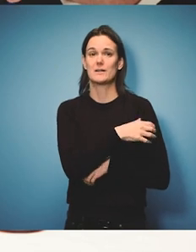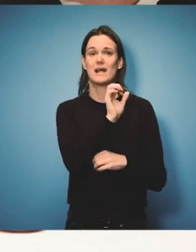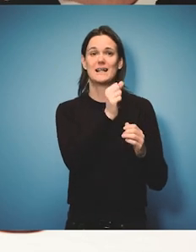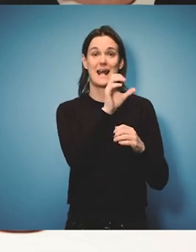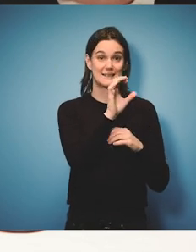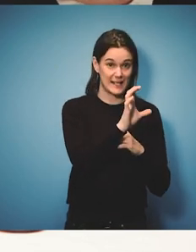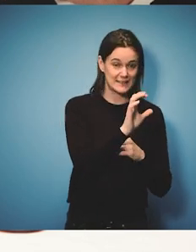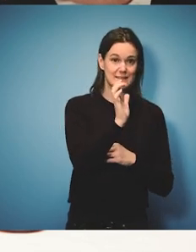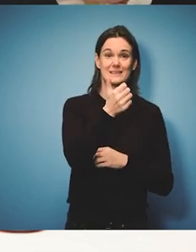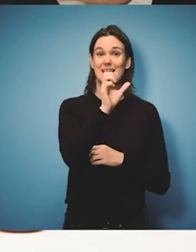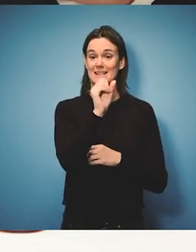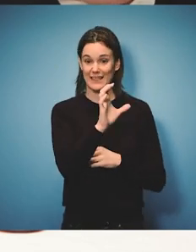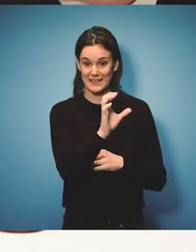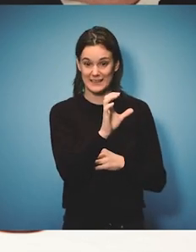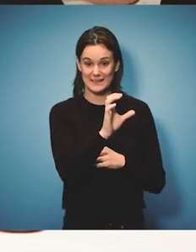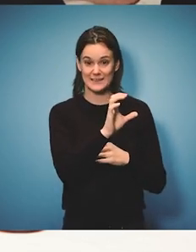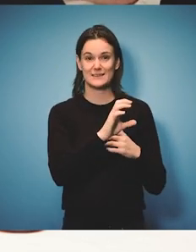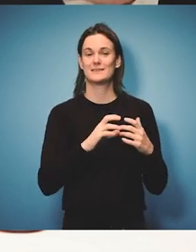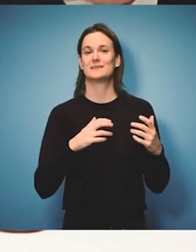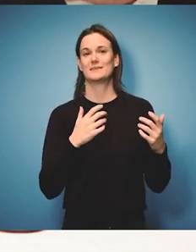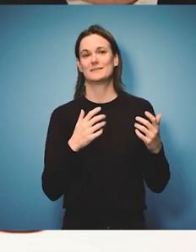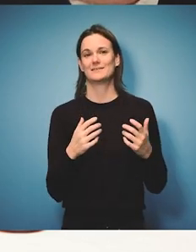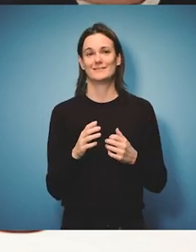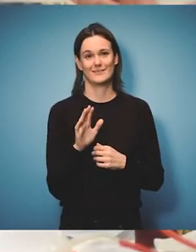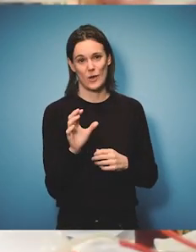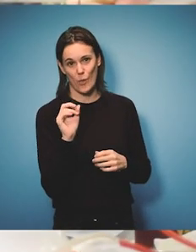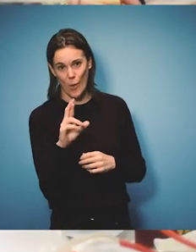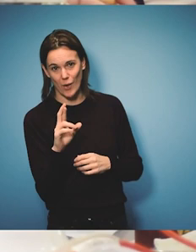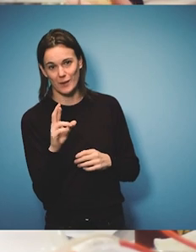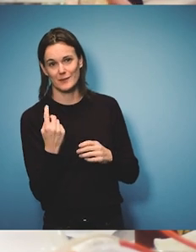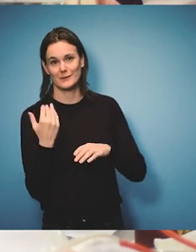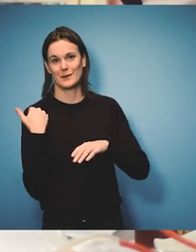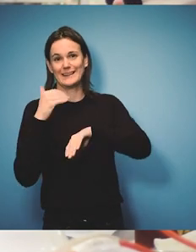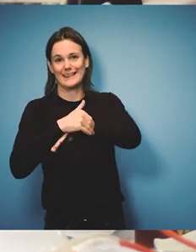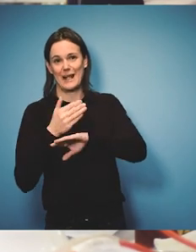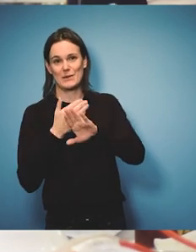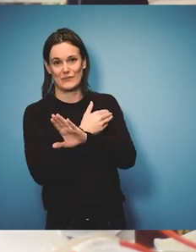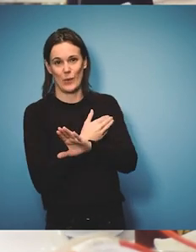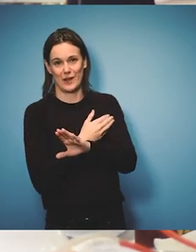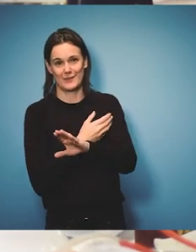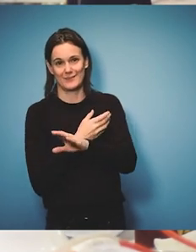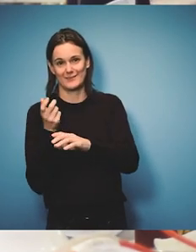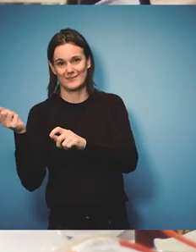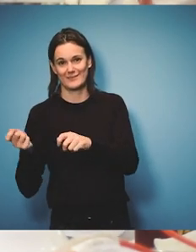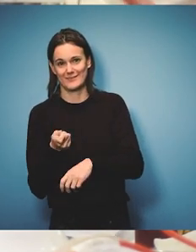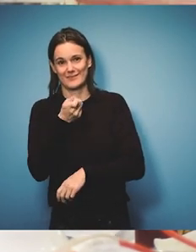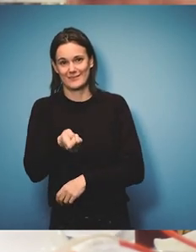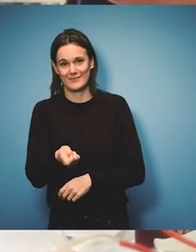in the microwave in about 10 second intervals until it's nice and soft. Or be organized and take it out the night